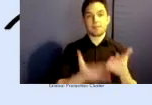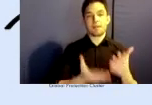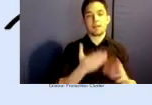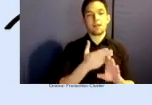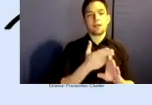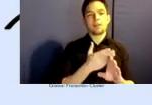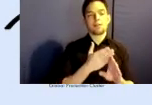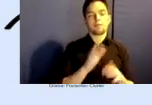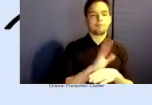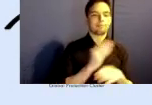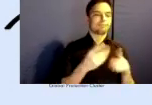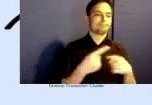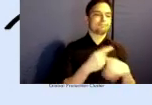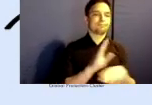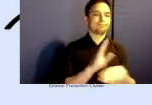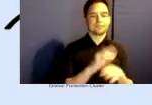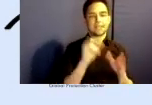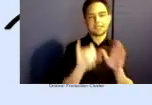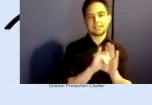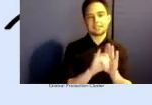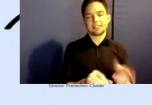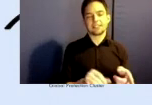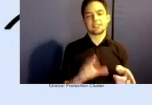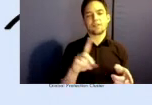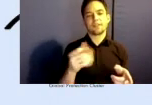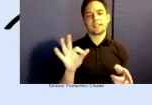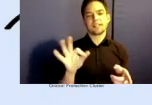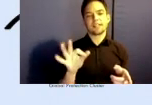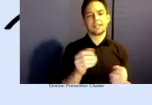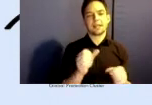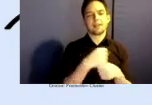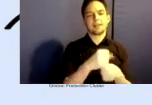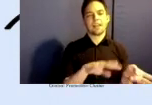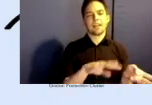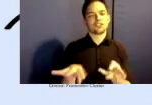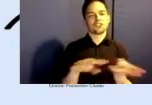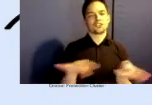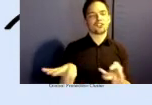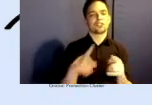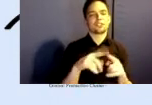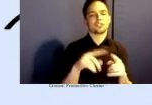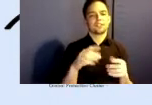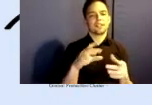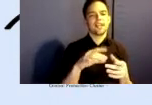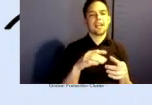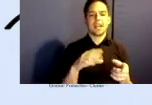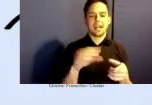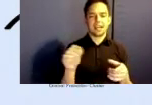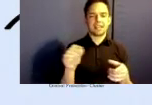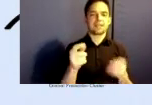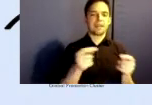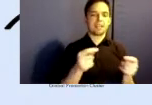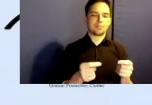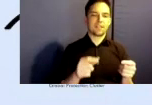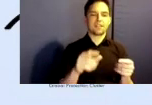on indemnifying COVID-19 vaccine manufacturers, supply chain management, and logistics. So it's crucial to